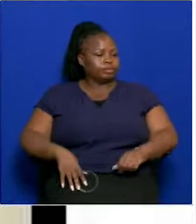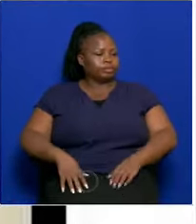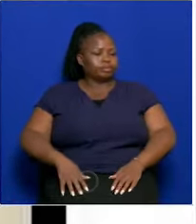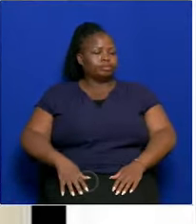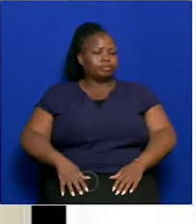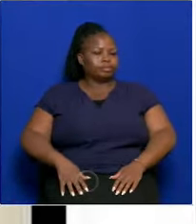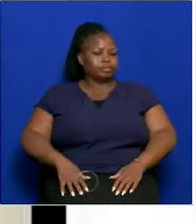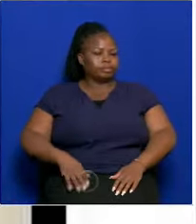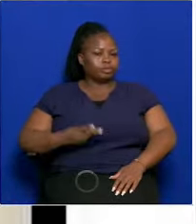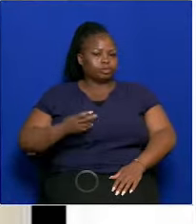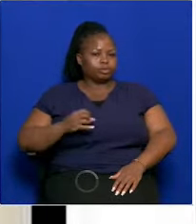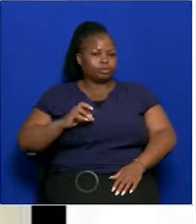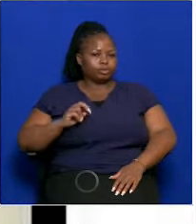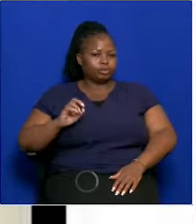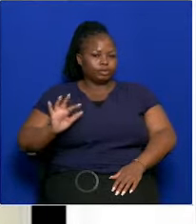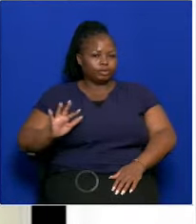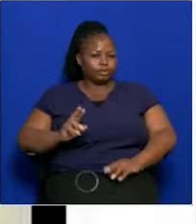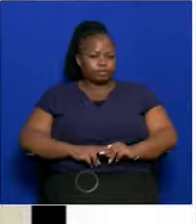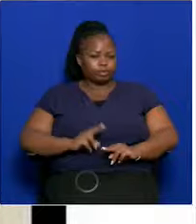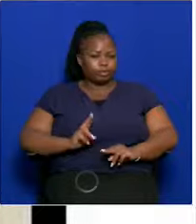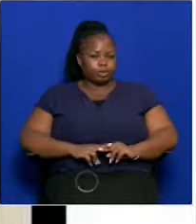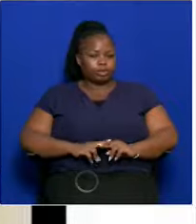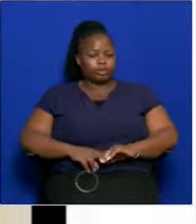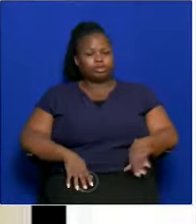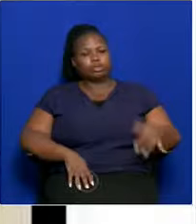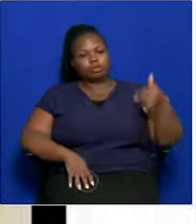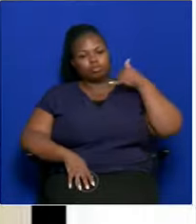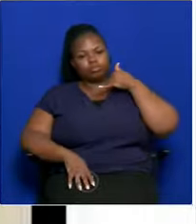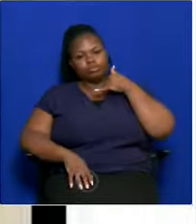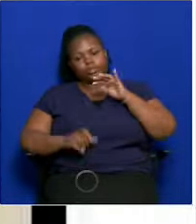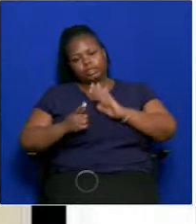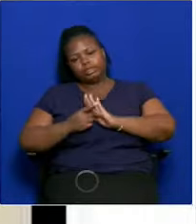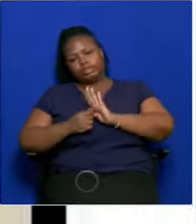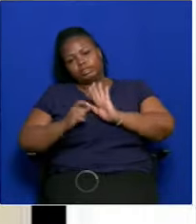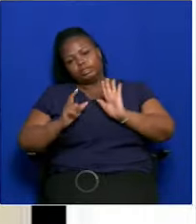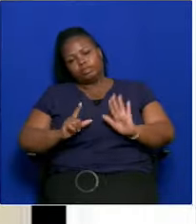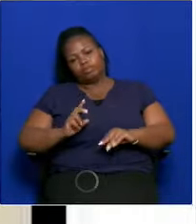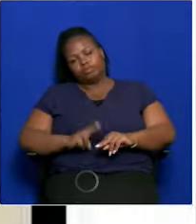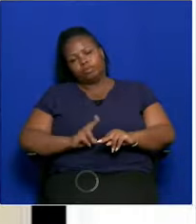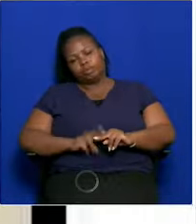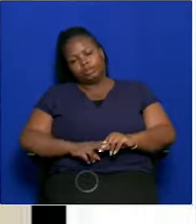then you see in February, he calls you on the 7th of February.